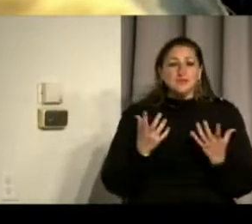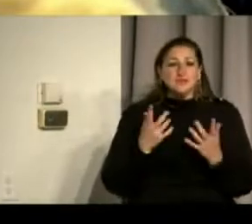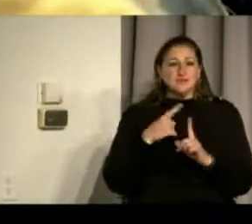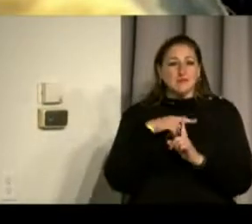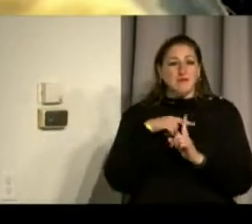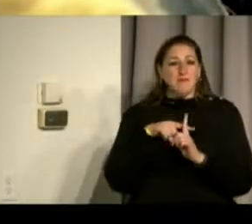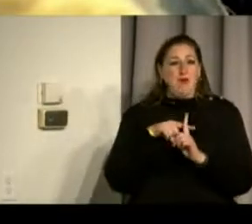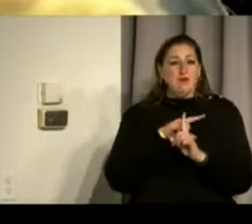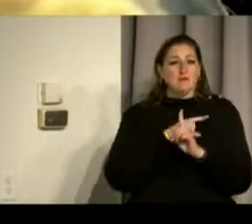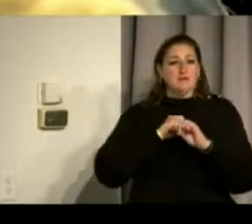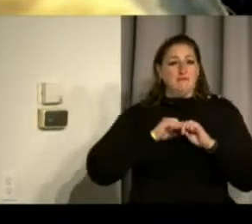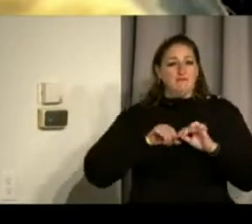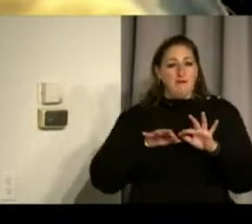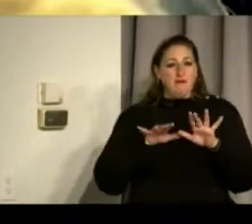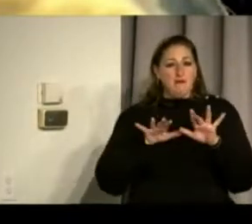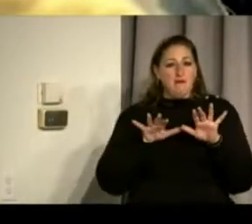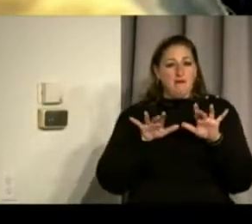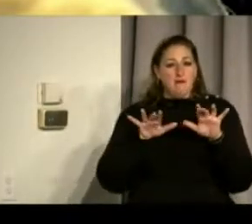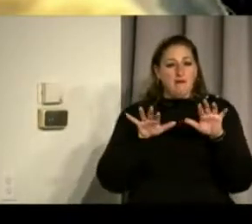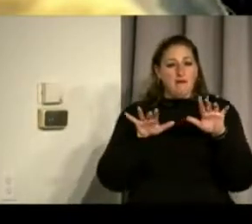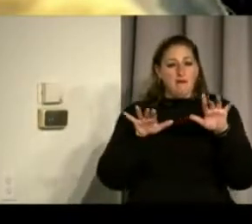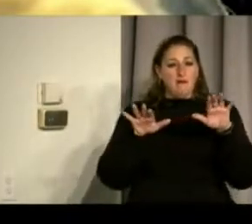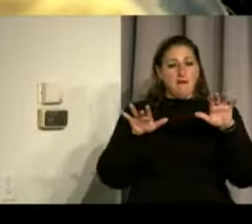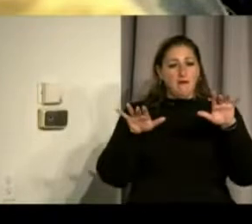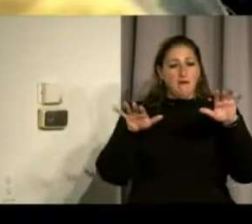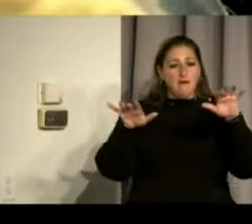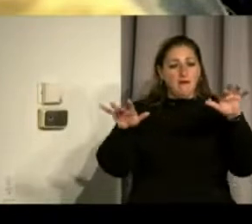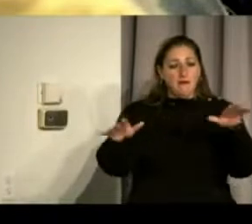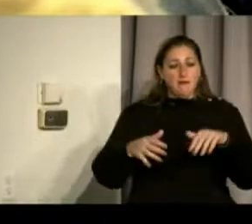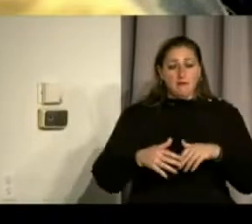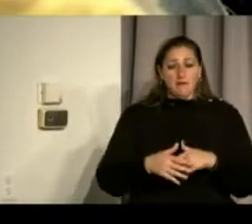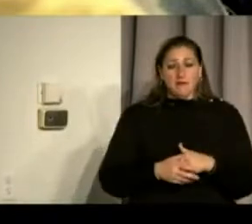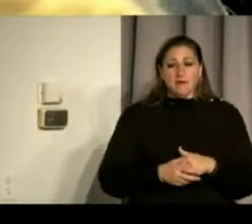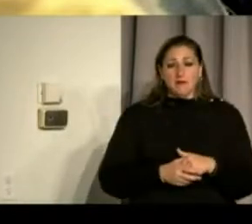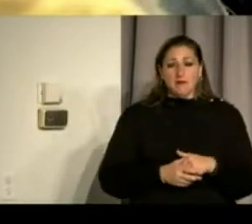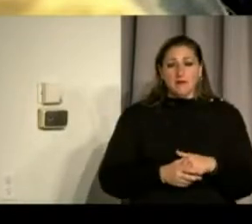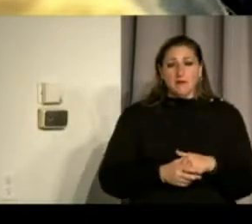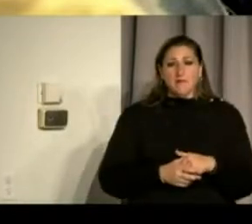people. That's what that song to me means.